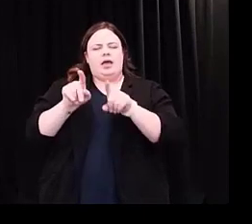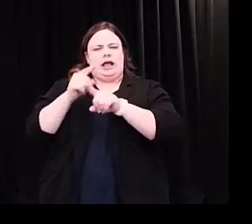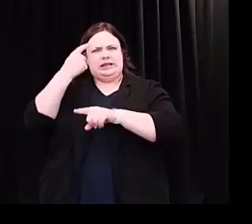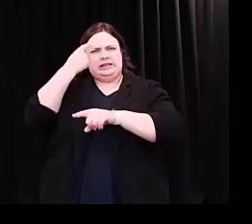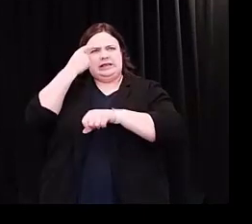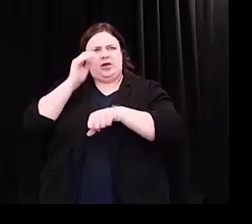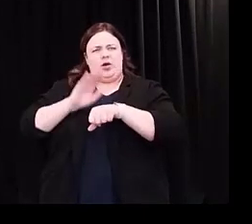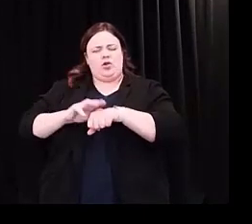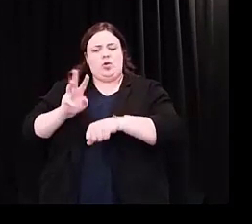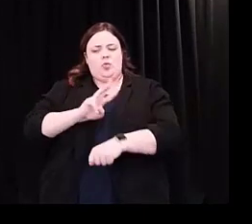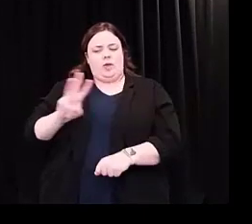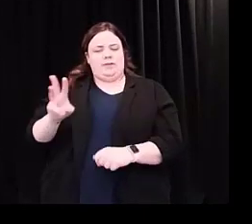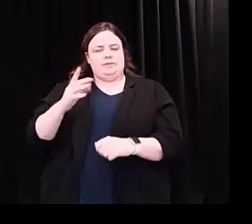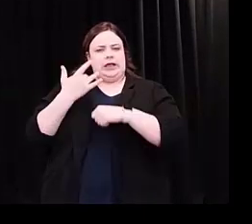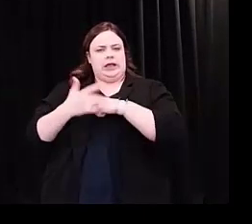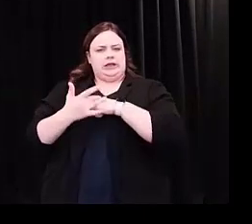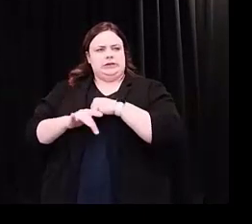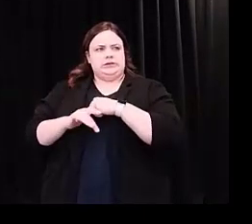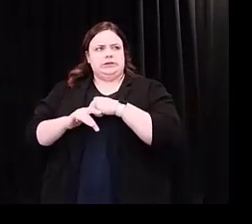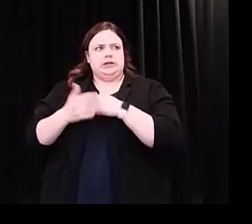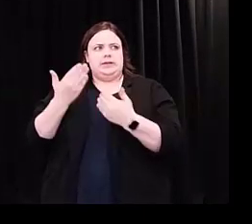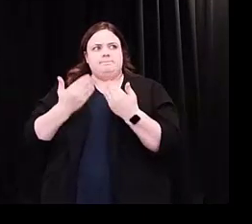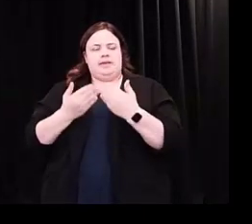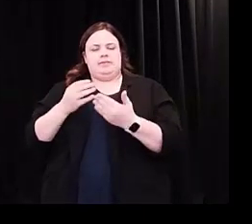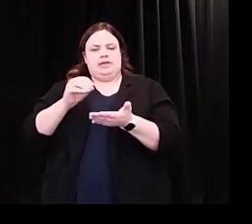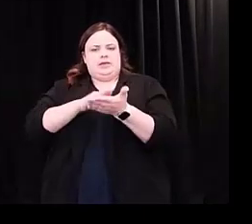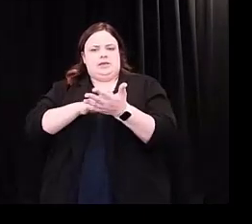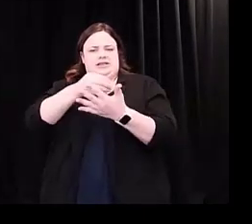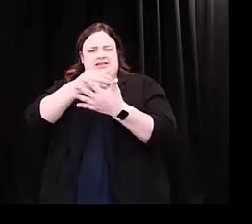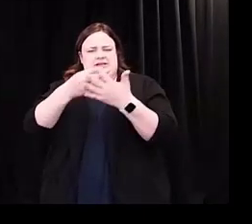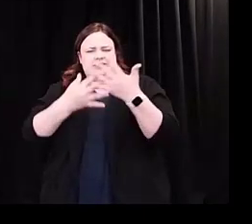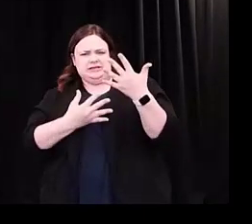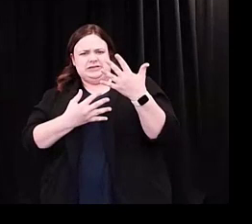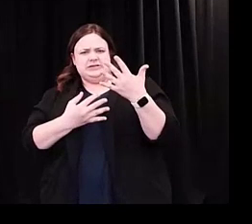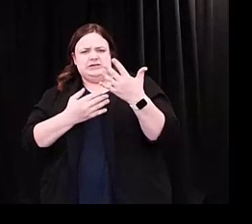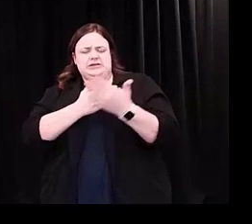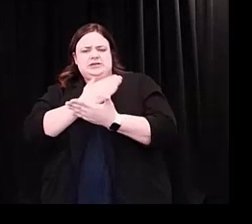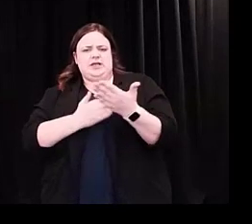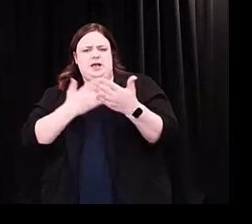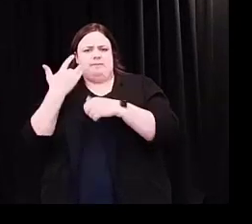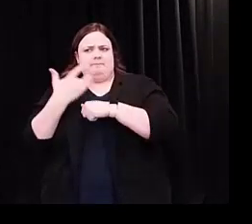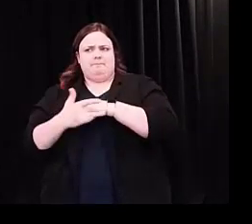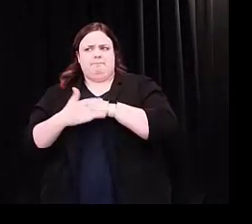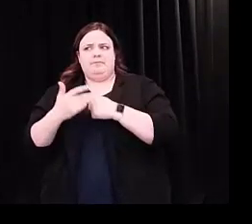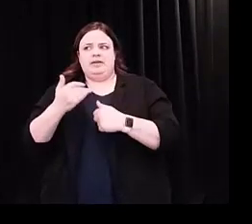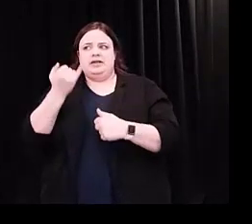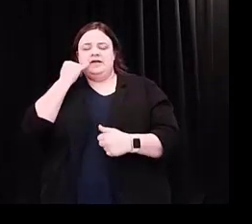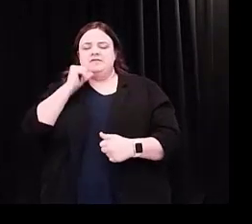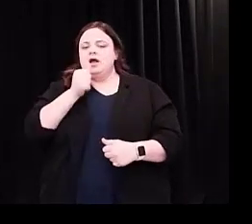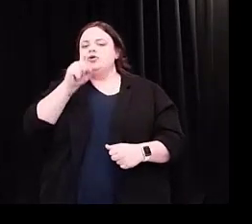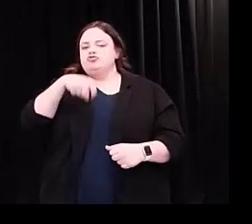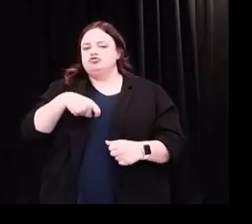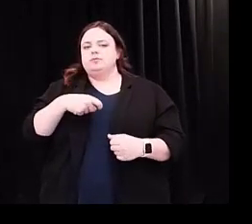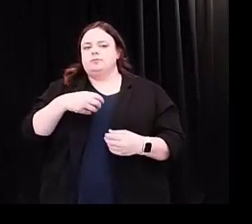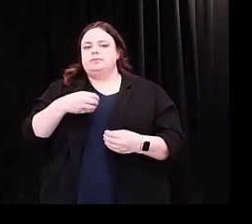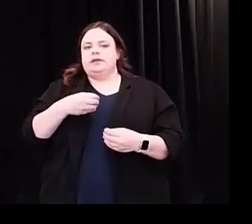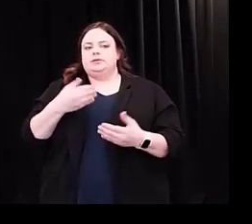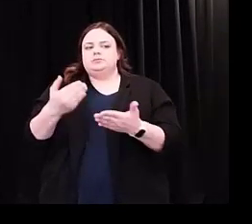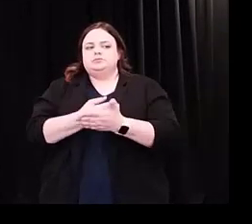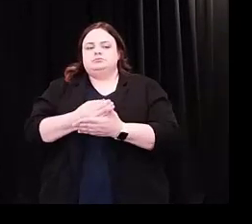our website, I may actually have listed some of those. If not, it should be updated soon with